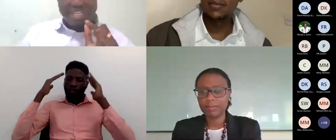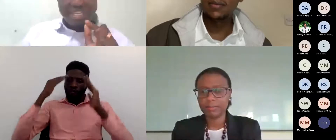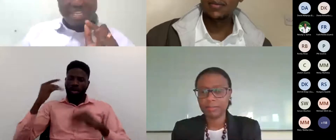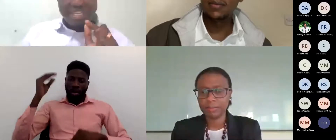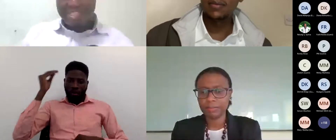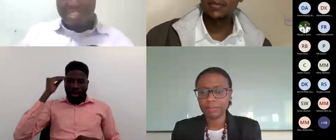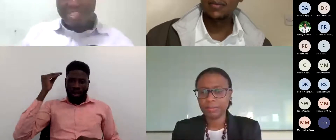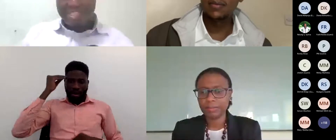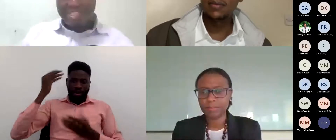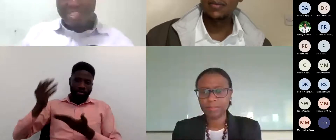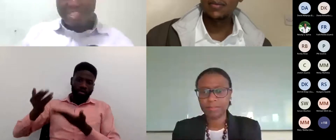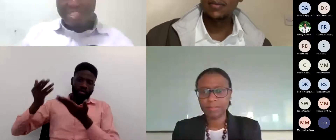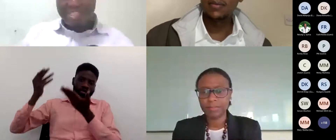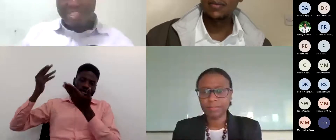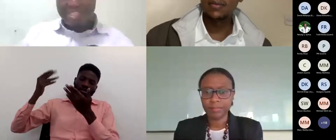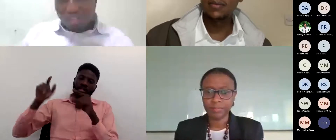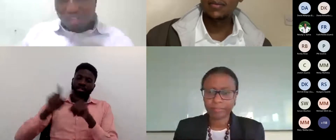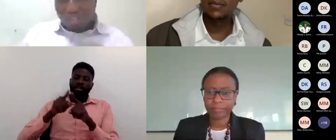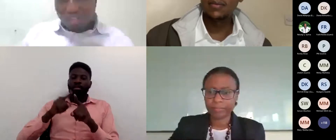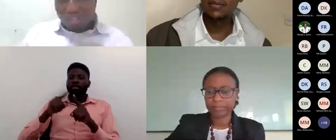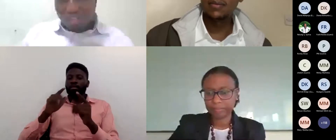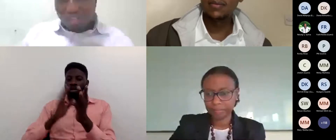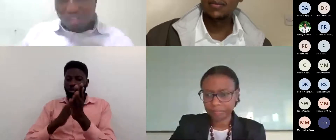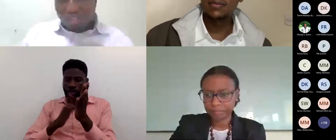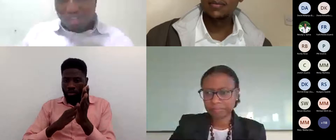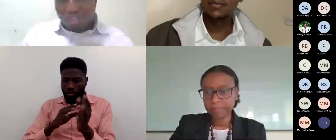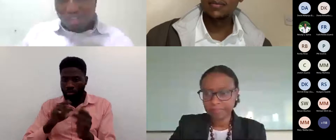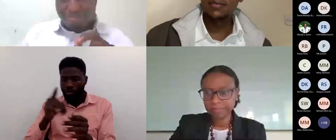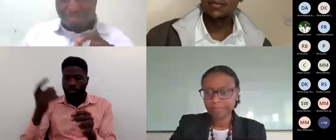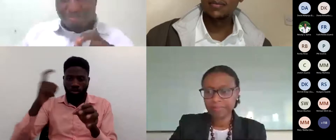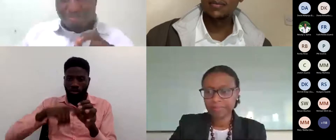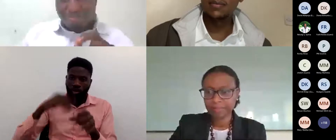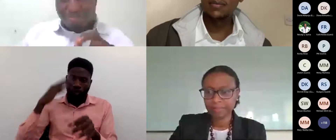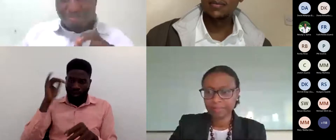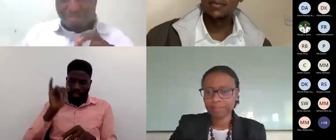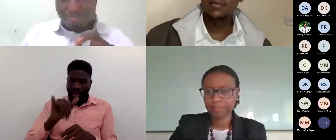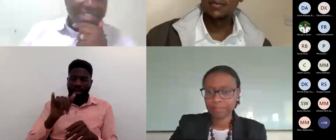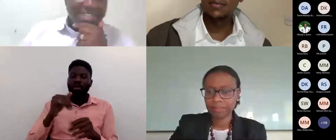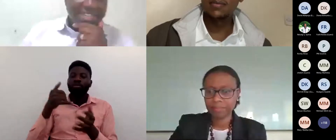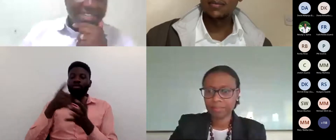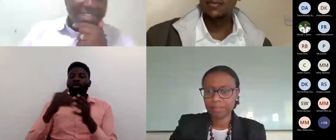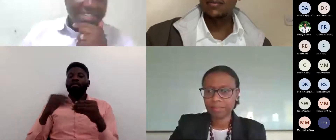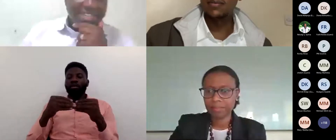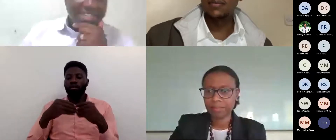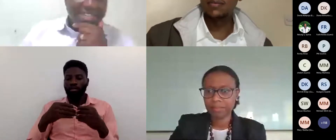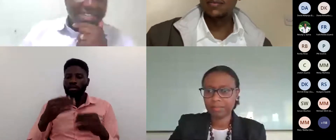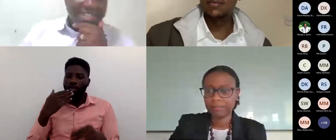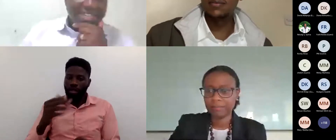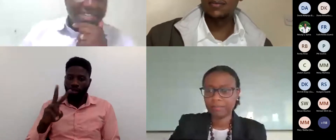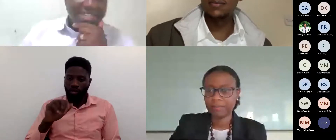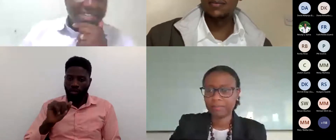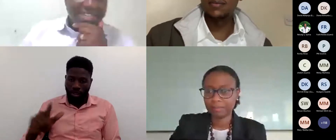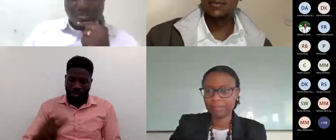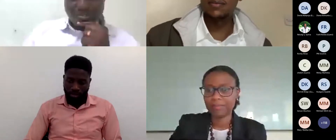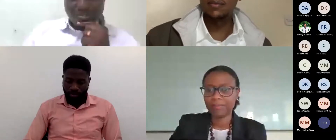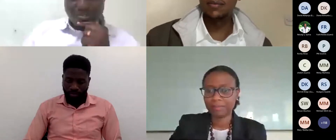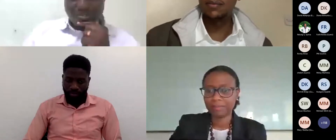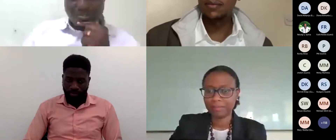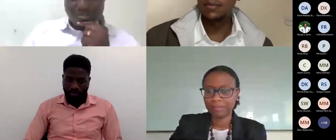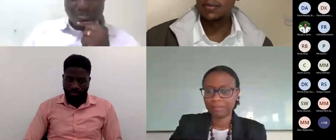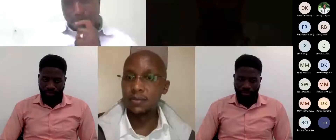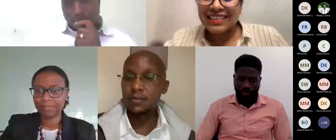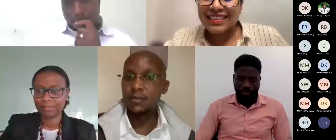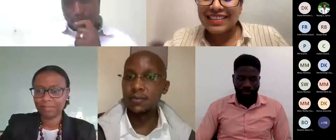curiosity, and I commend you for being here, because that for me is part of that journey. Thank you, Val.